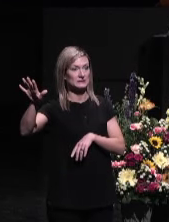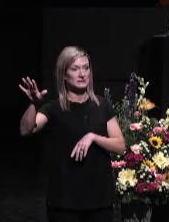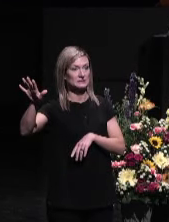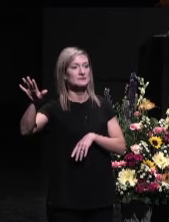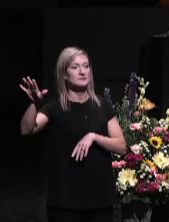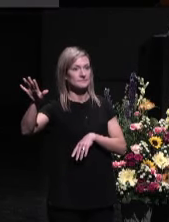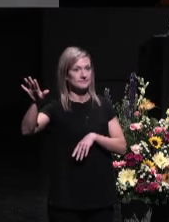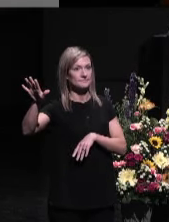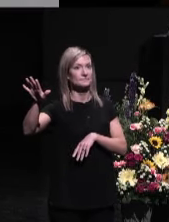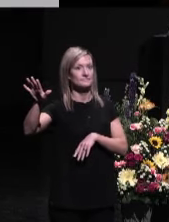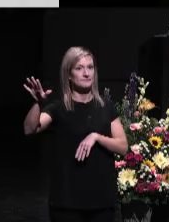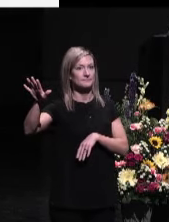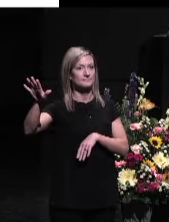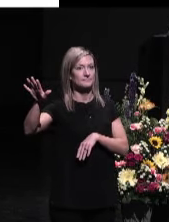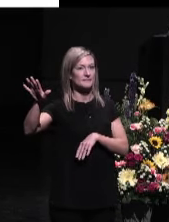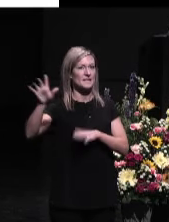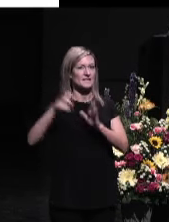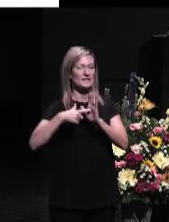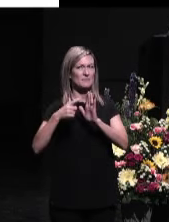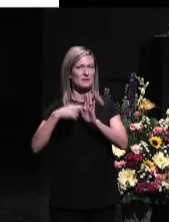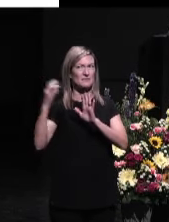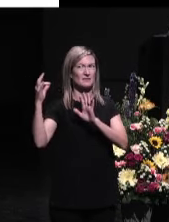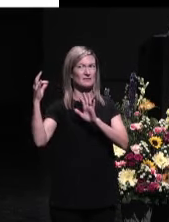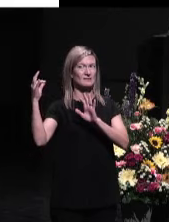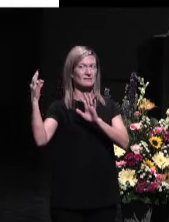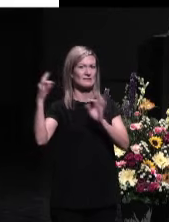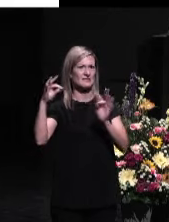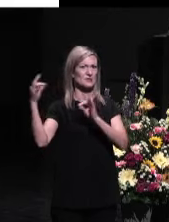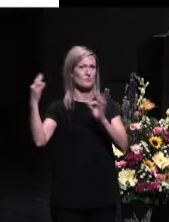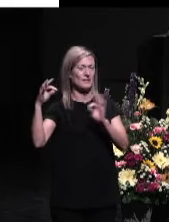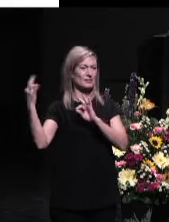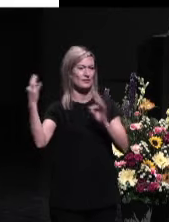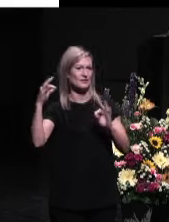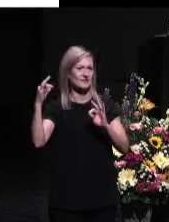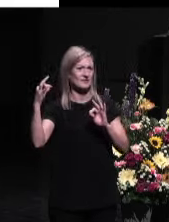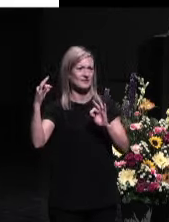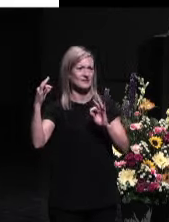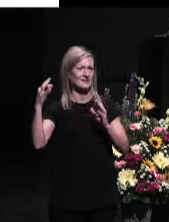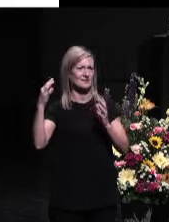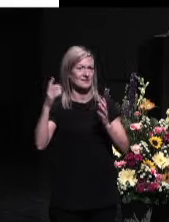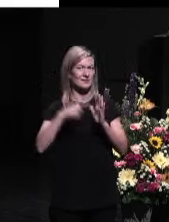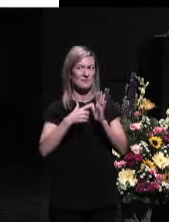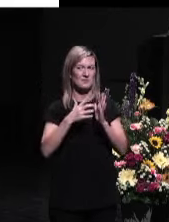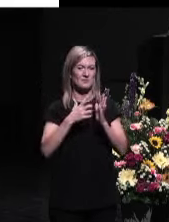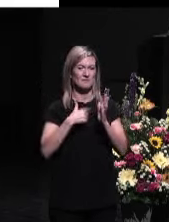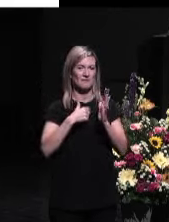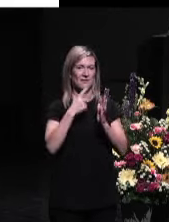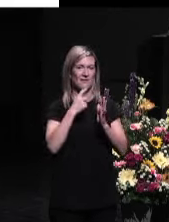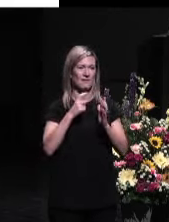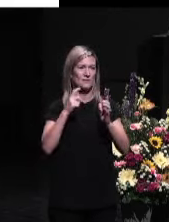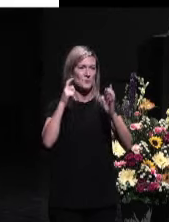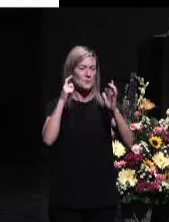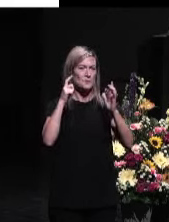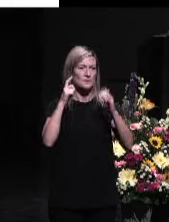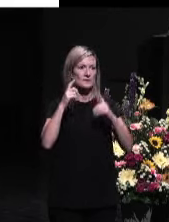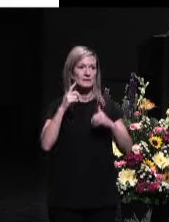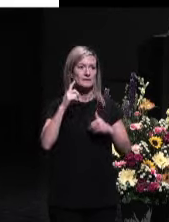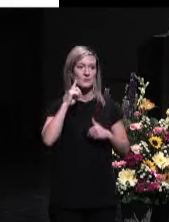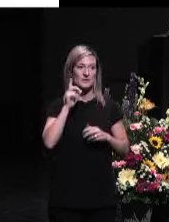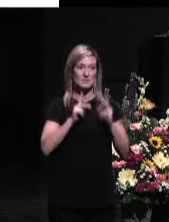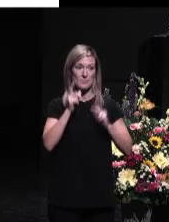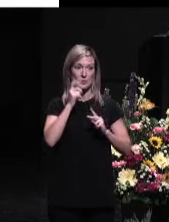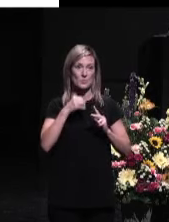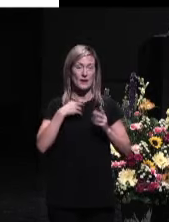an irrelevancy, even an embarrassment, say at System. Do you think that any of the people who have resources